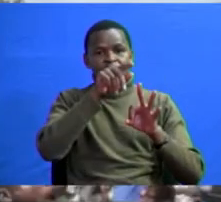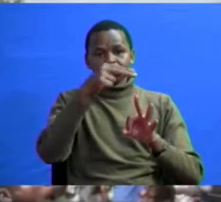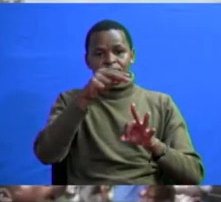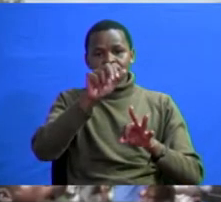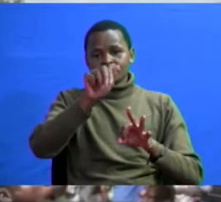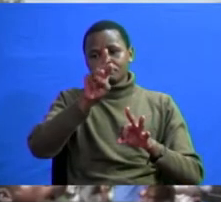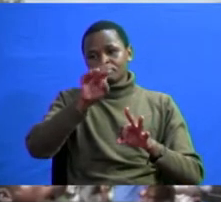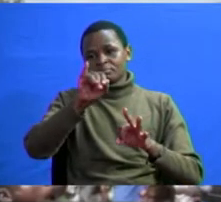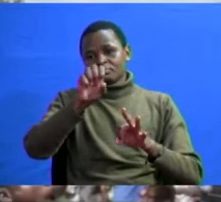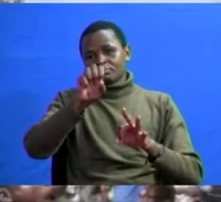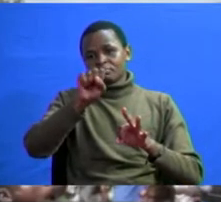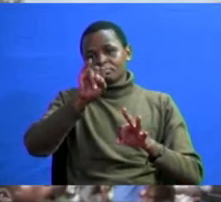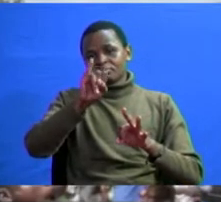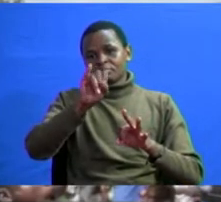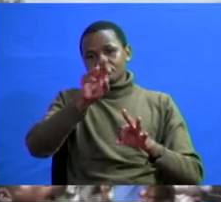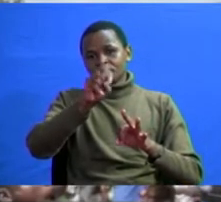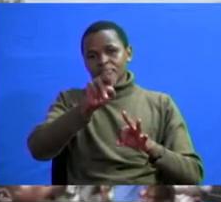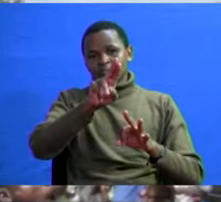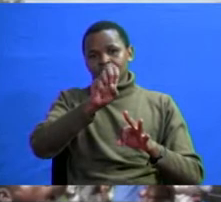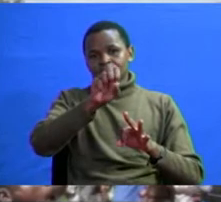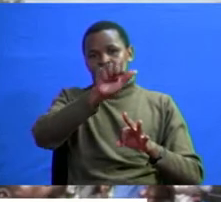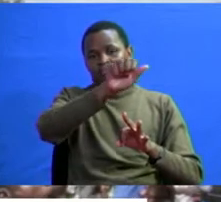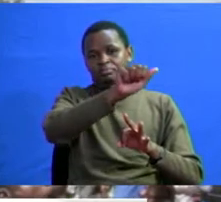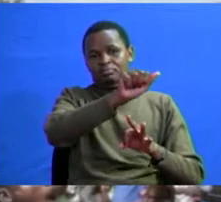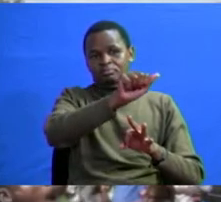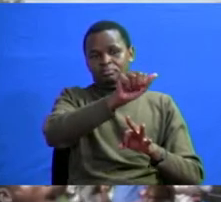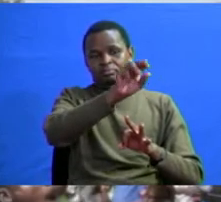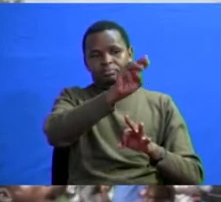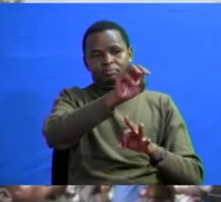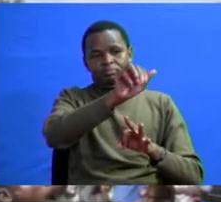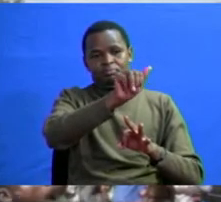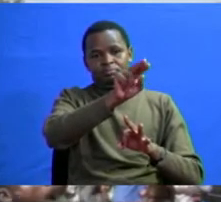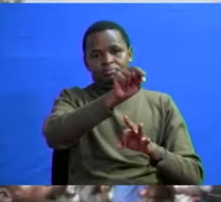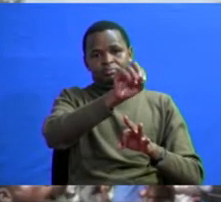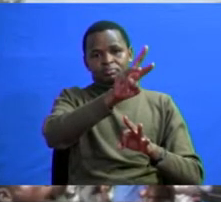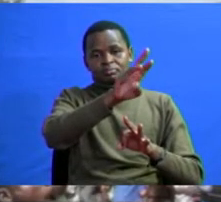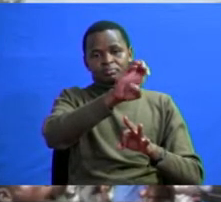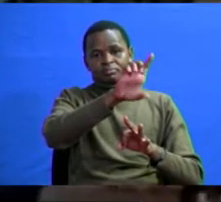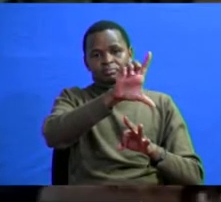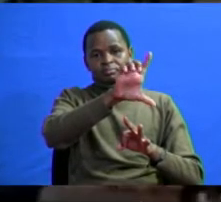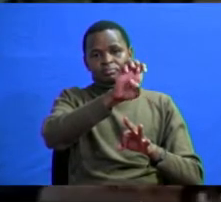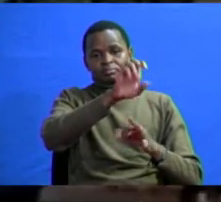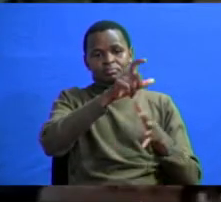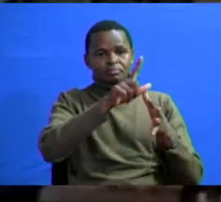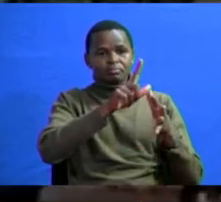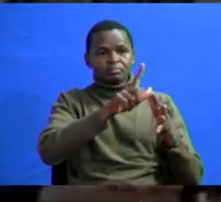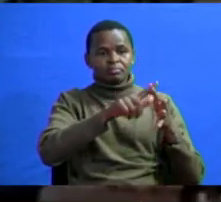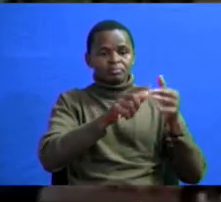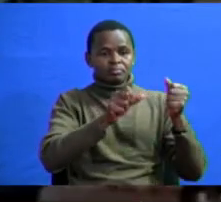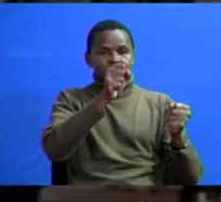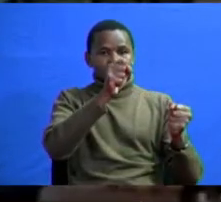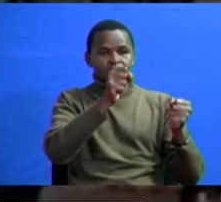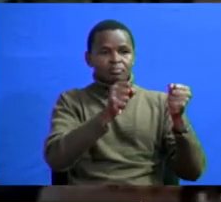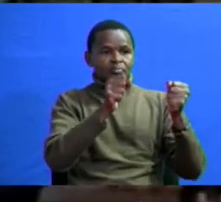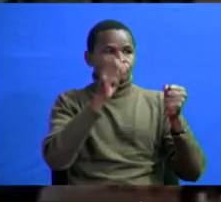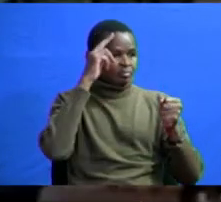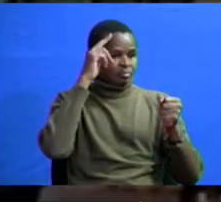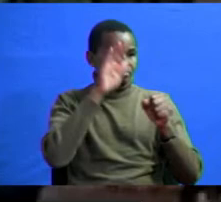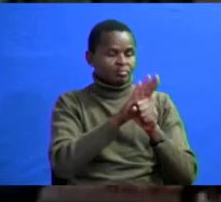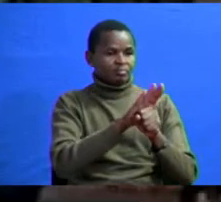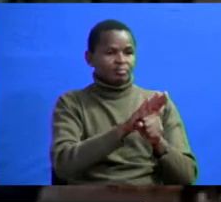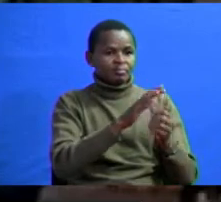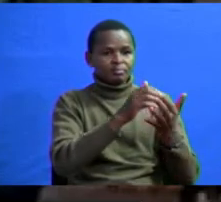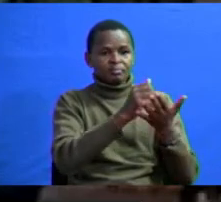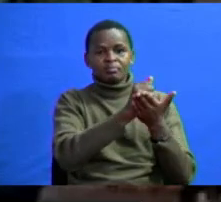Chacha, John Musa, Nsato Alias Manuele, who is reported to have been driving the pickup. Police were forced to disperse